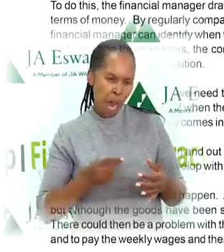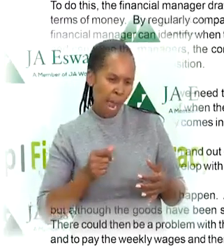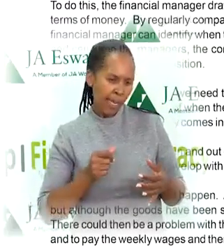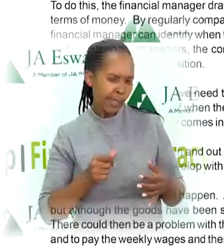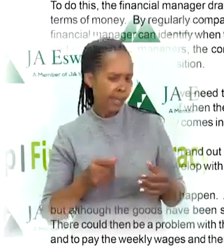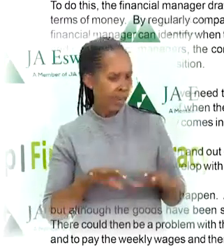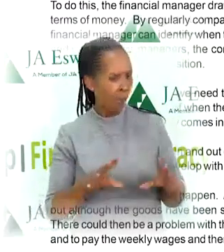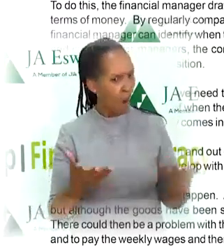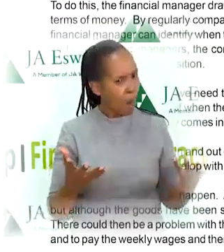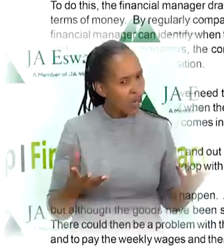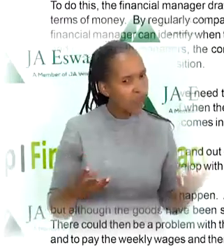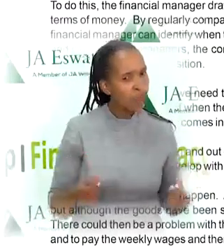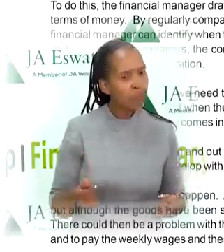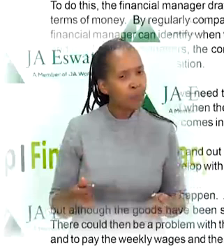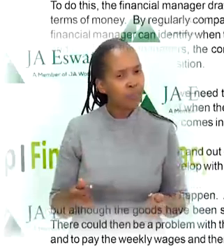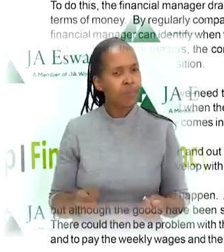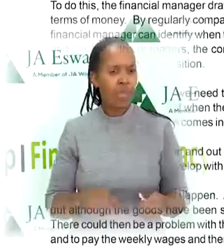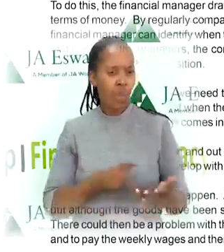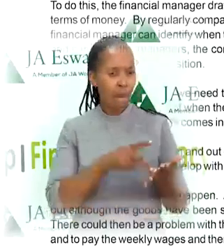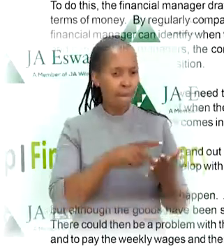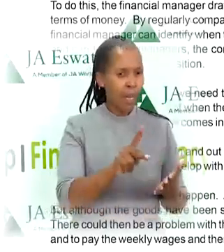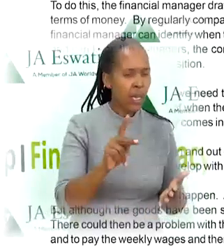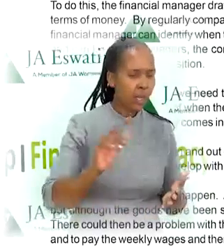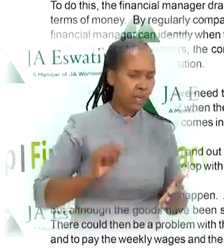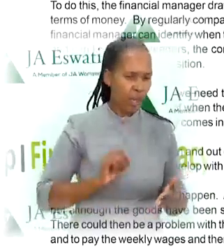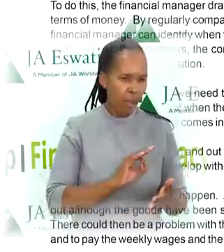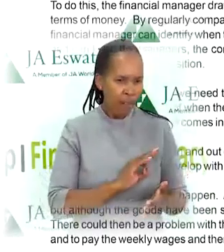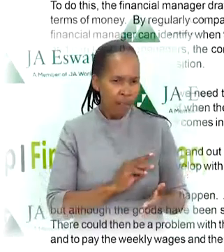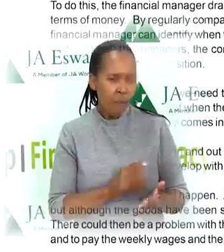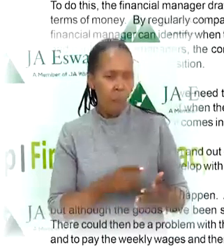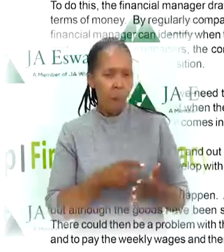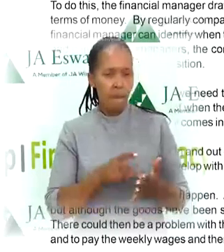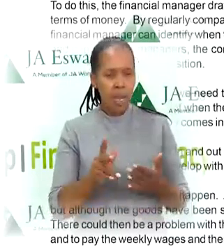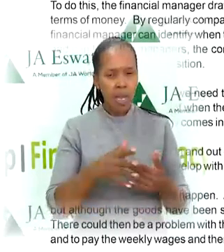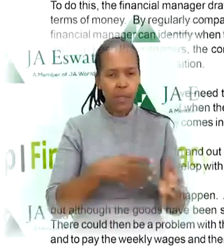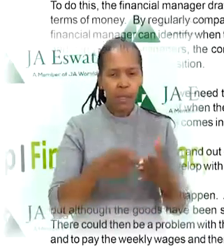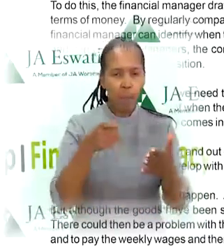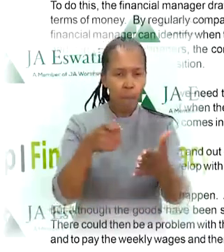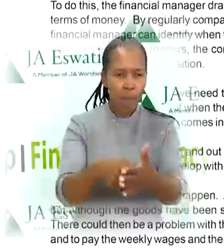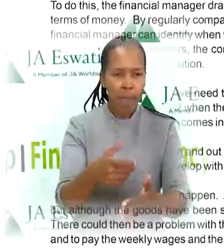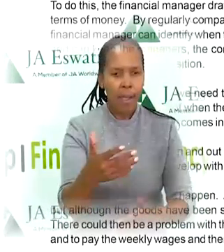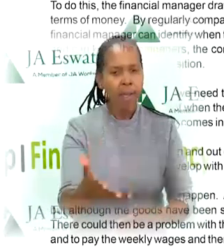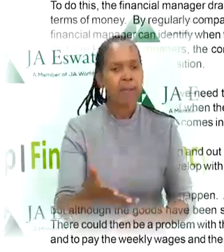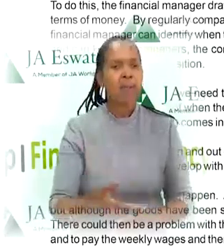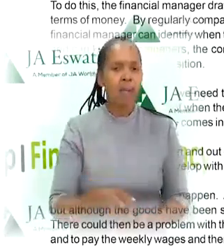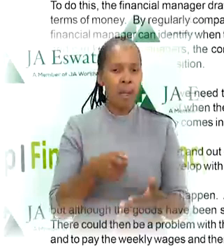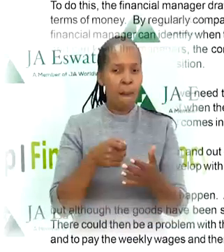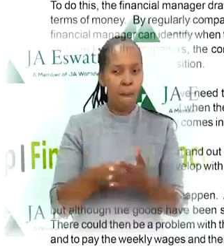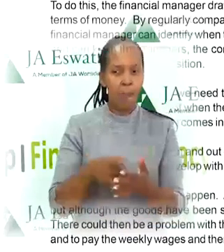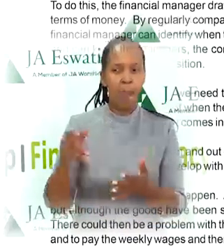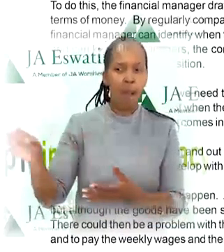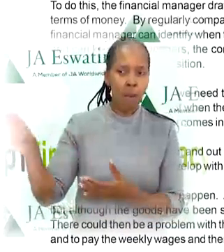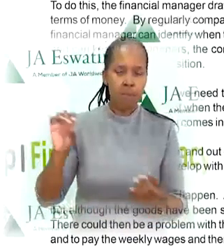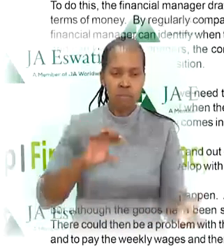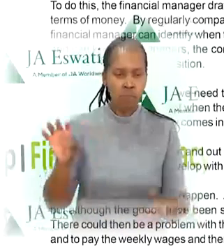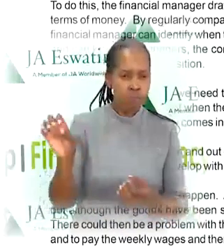produce, pay our staff, pay our expenses, pay our suppliers, and come up with the budget at the end. This is how much the